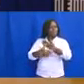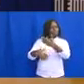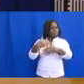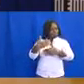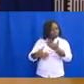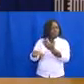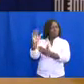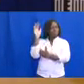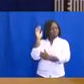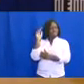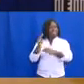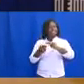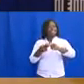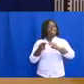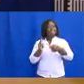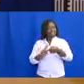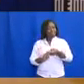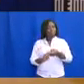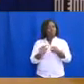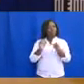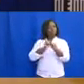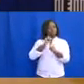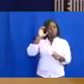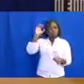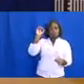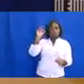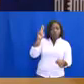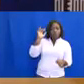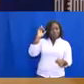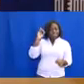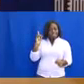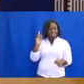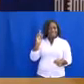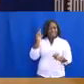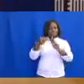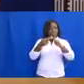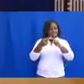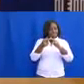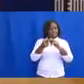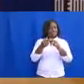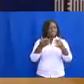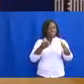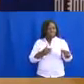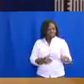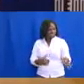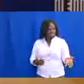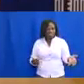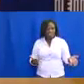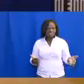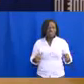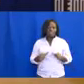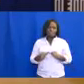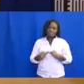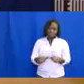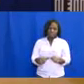The number of COVID-19 deaths, sad though each death is, continues